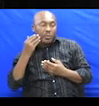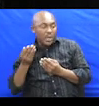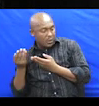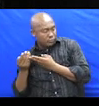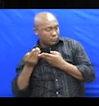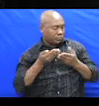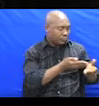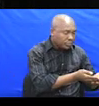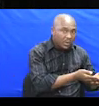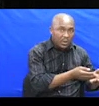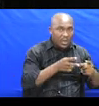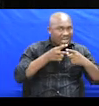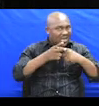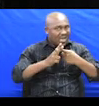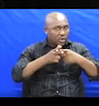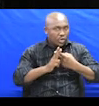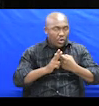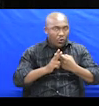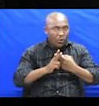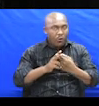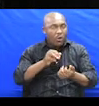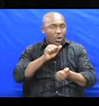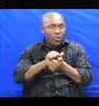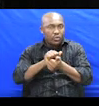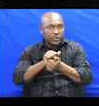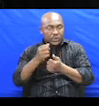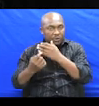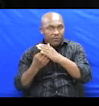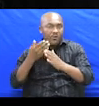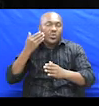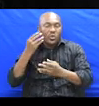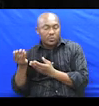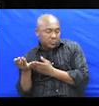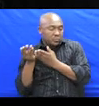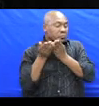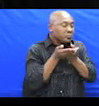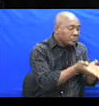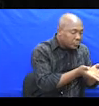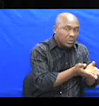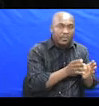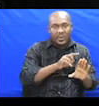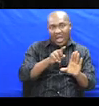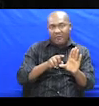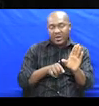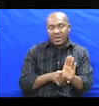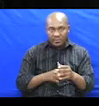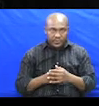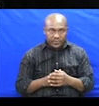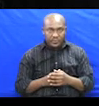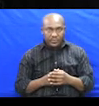expected to receive or to import European manufactured goods in Africa. In other